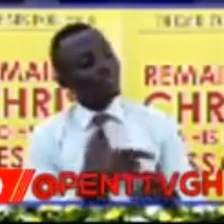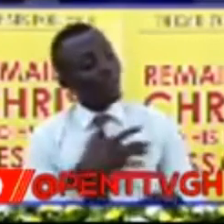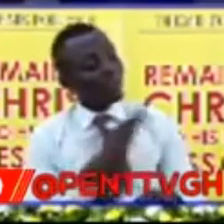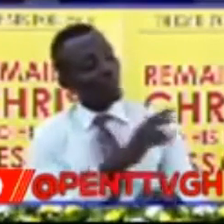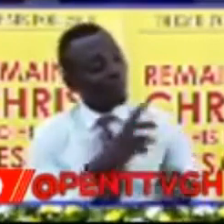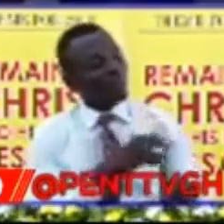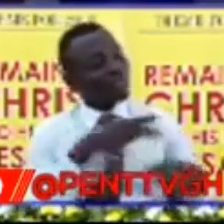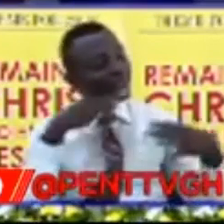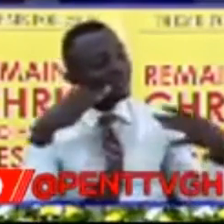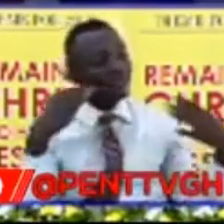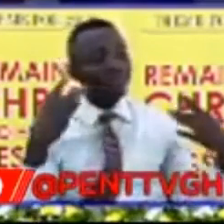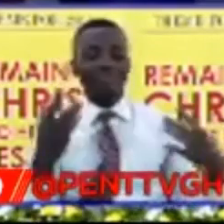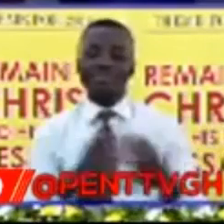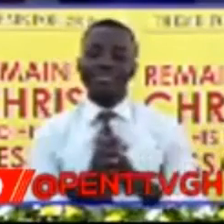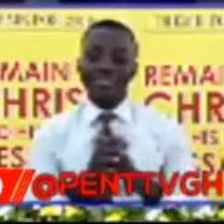smiling.